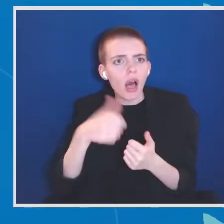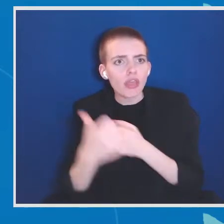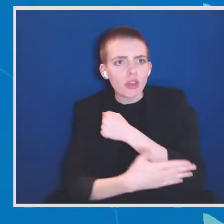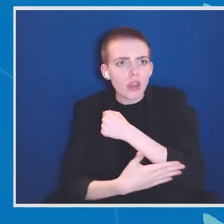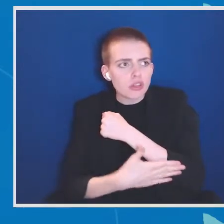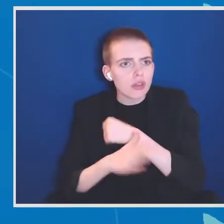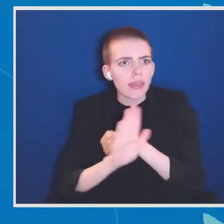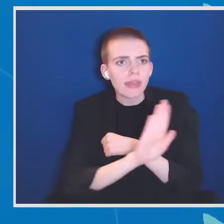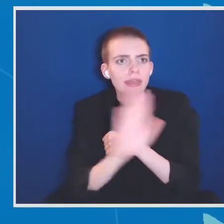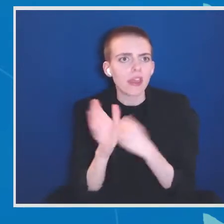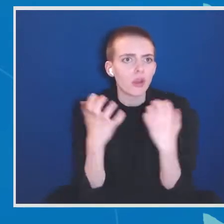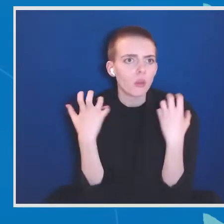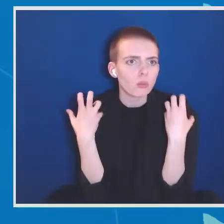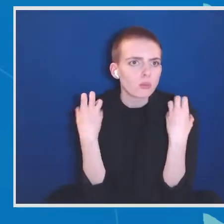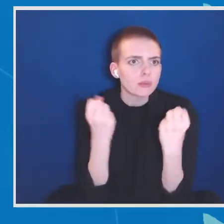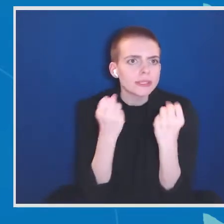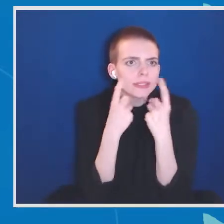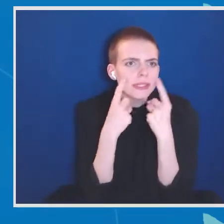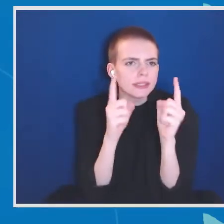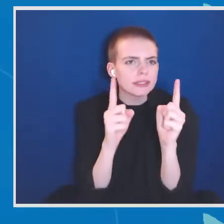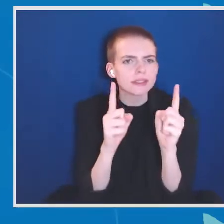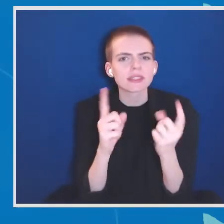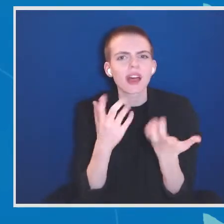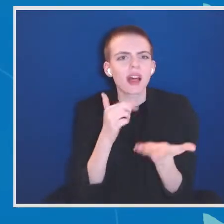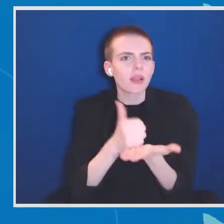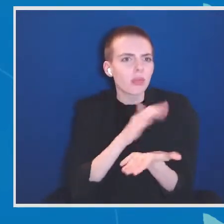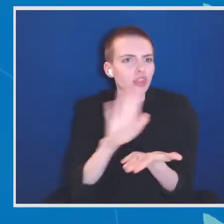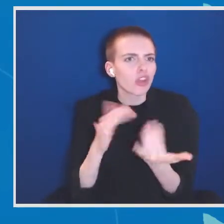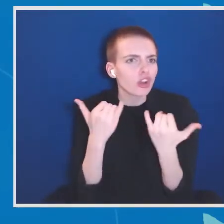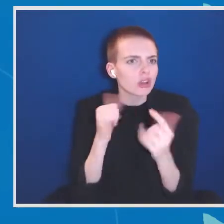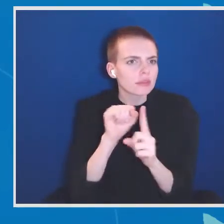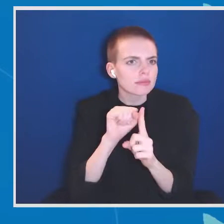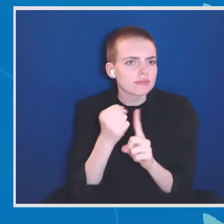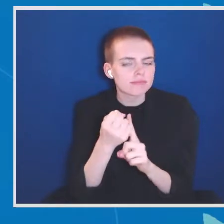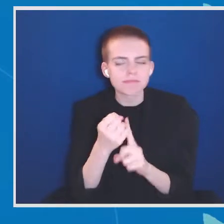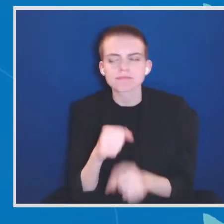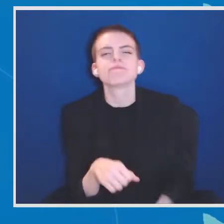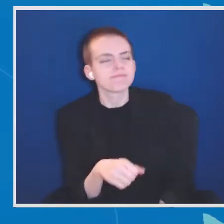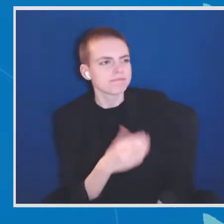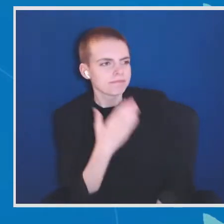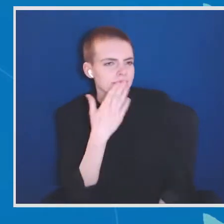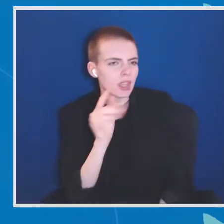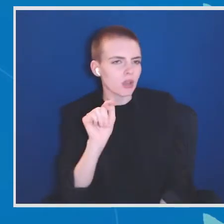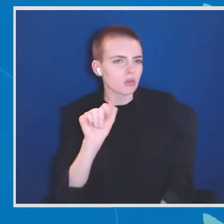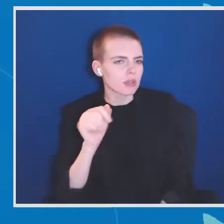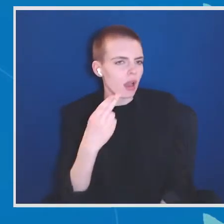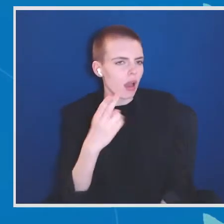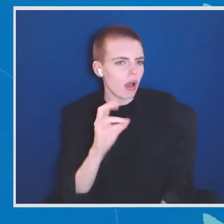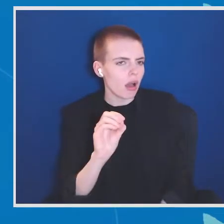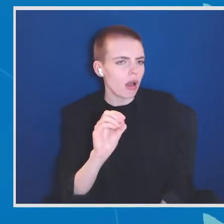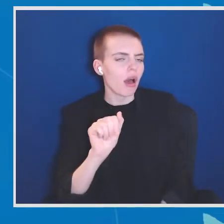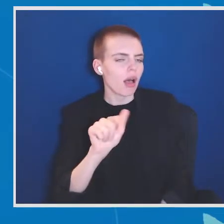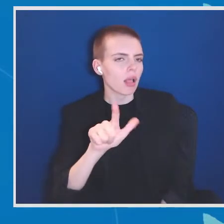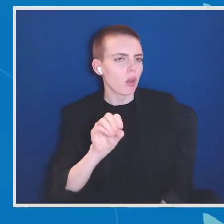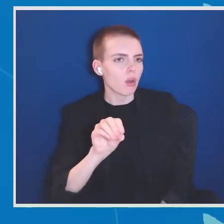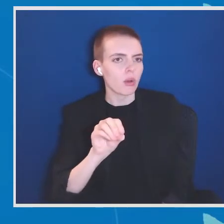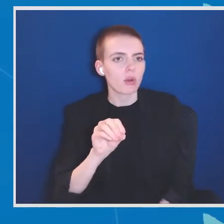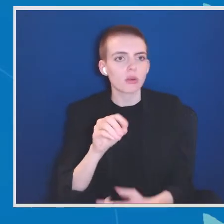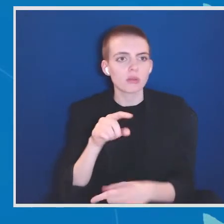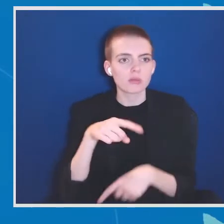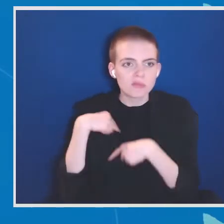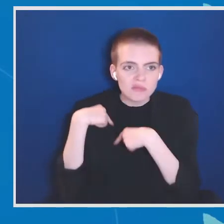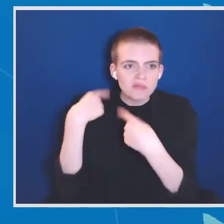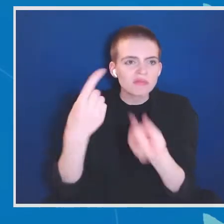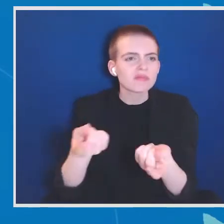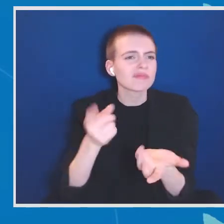current situation? Yeah, thanks, Tahalo. And after about more than a decade of funding NGOs and striving